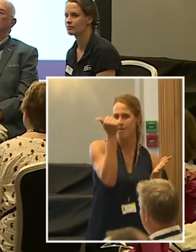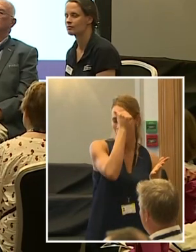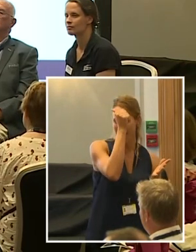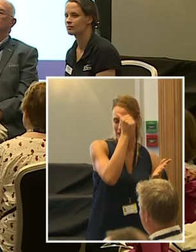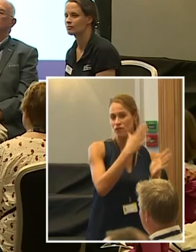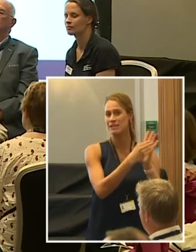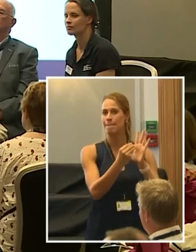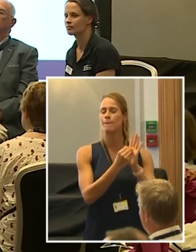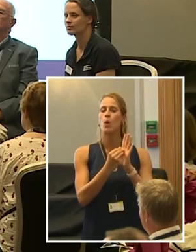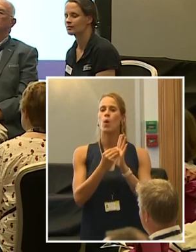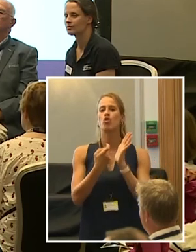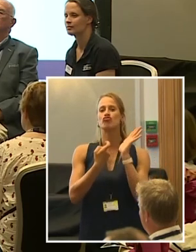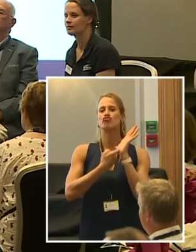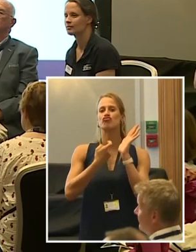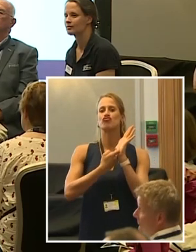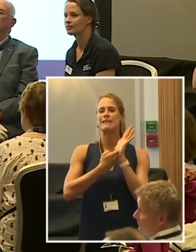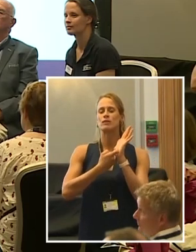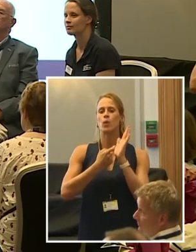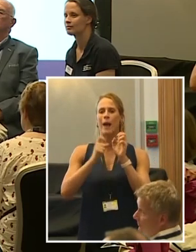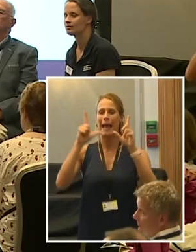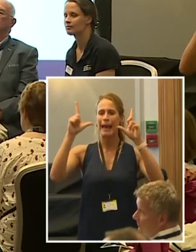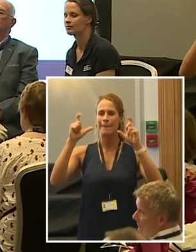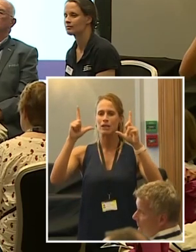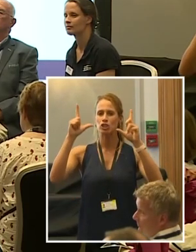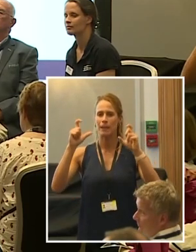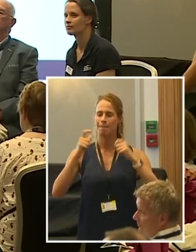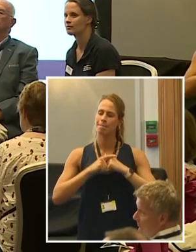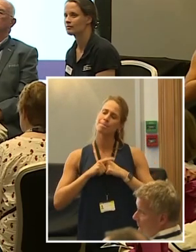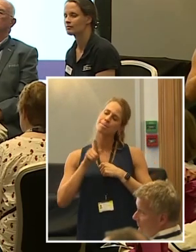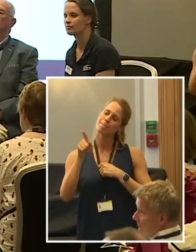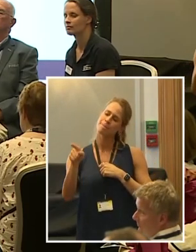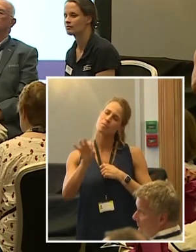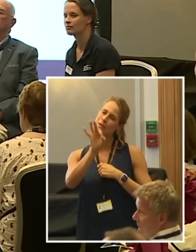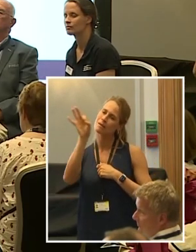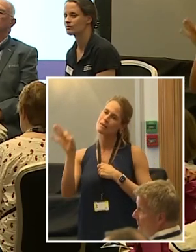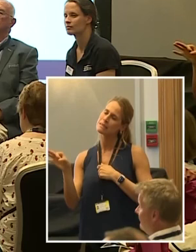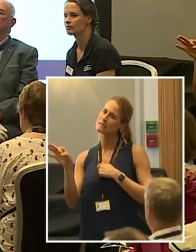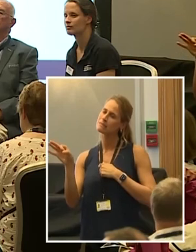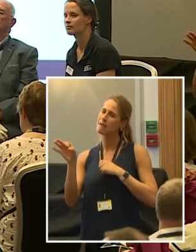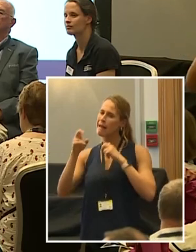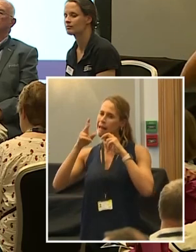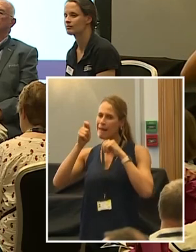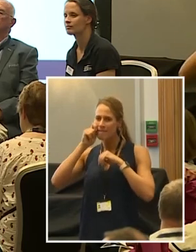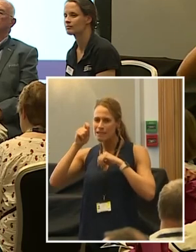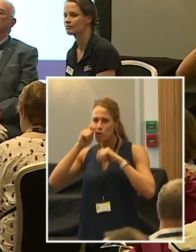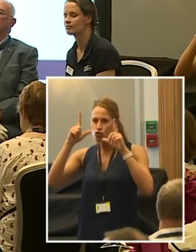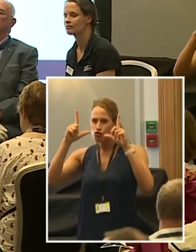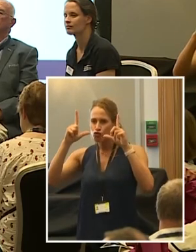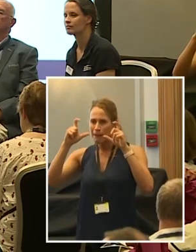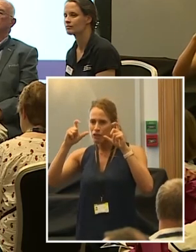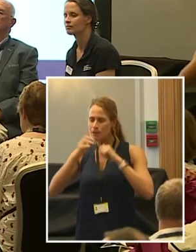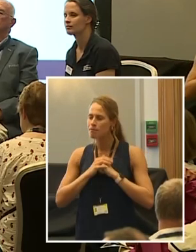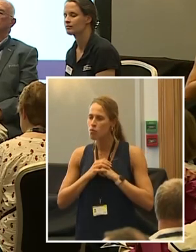so this is a question about imaging and investigations. At the moment, those of us with degenerative retinal